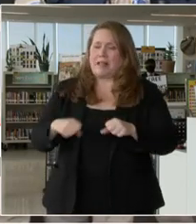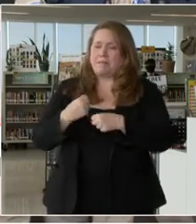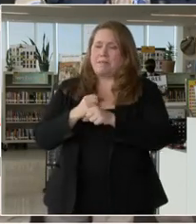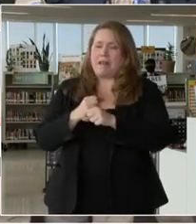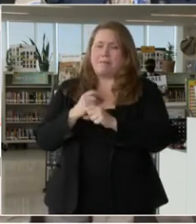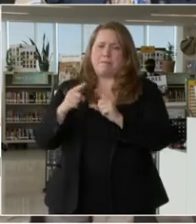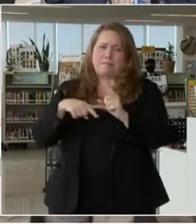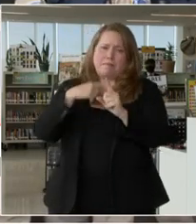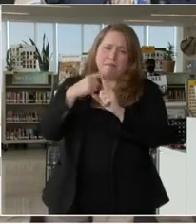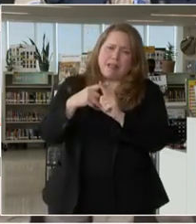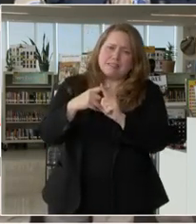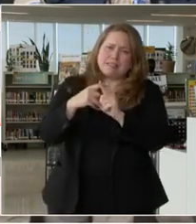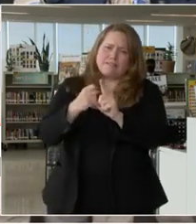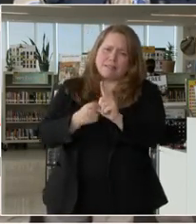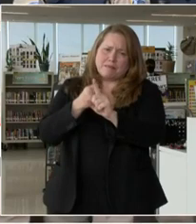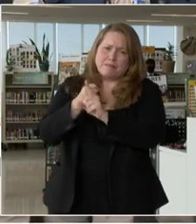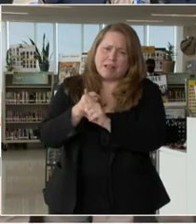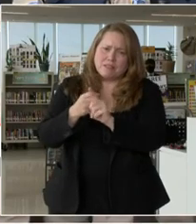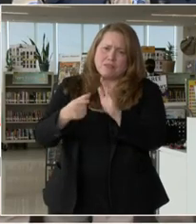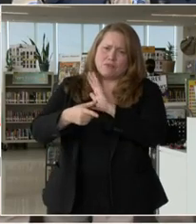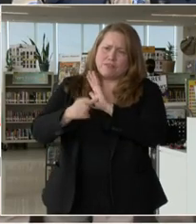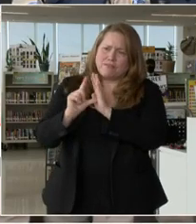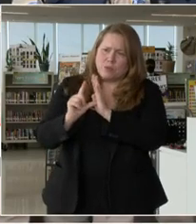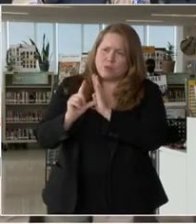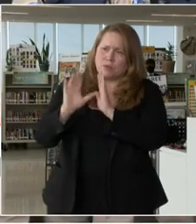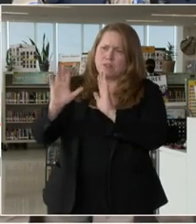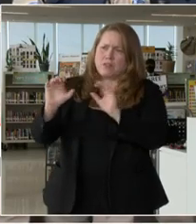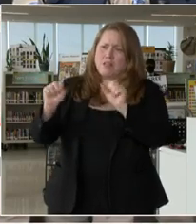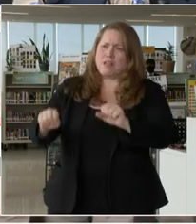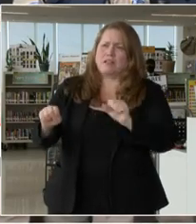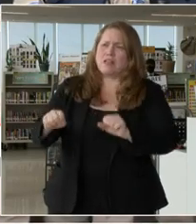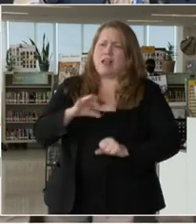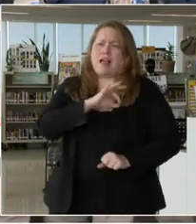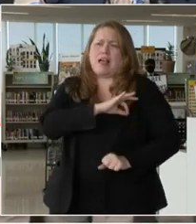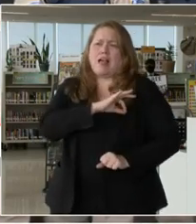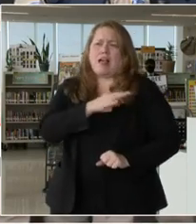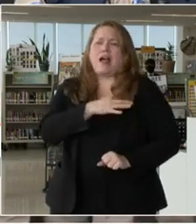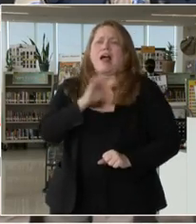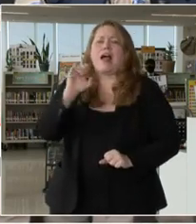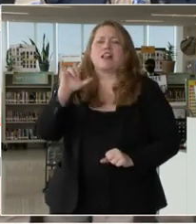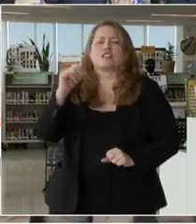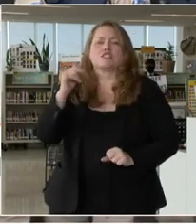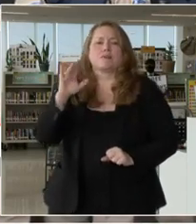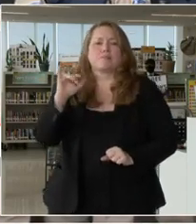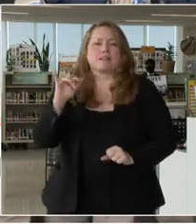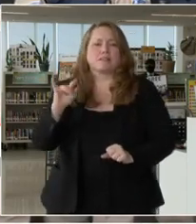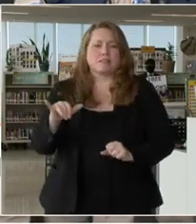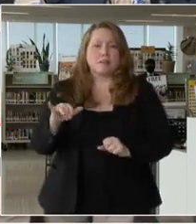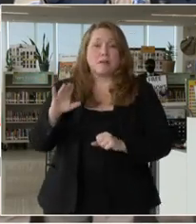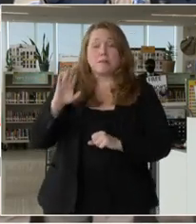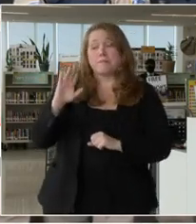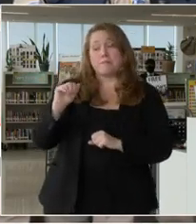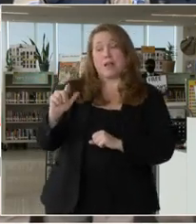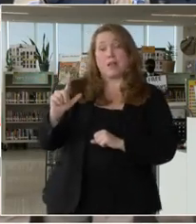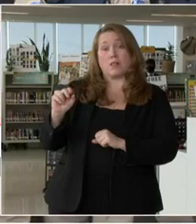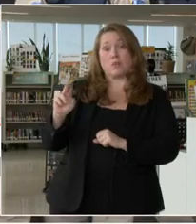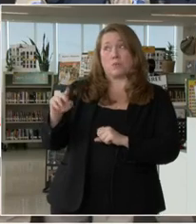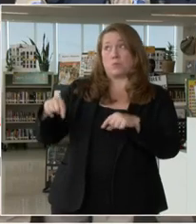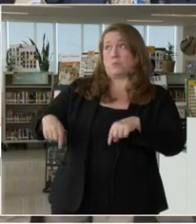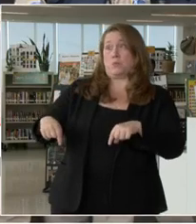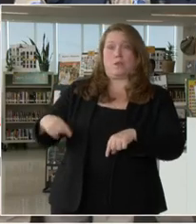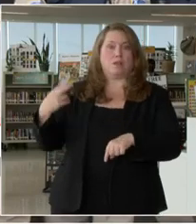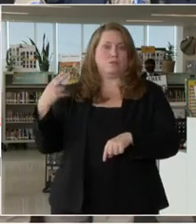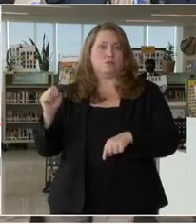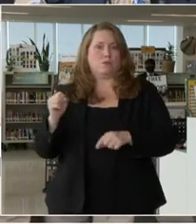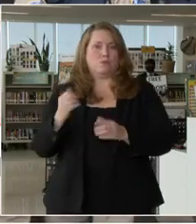those potential candidates. We're also at Baloo to announce the relaunch of the high